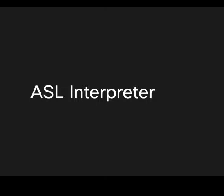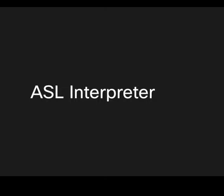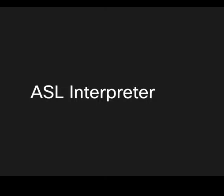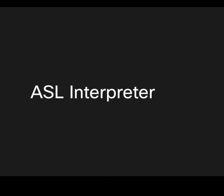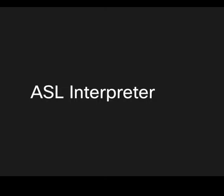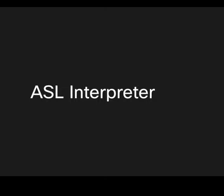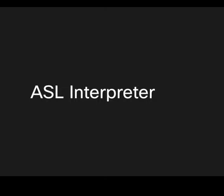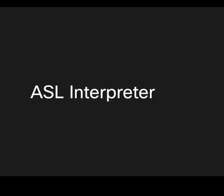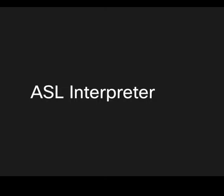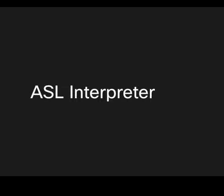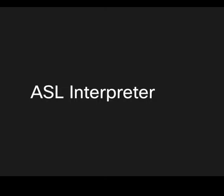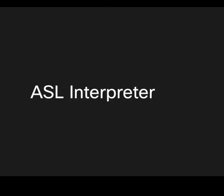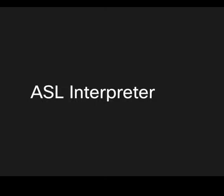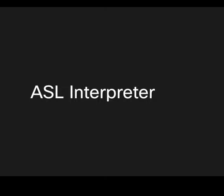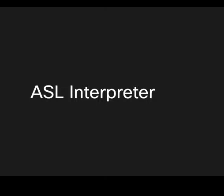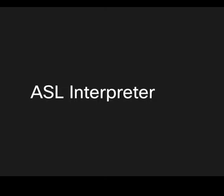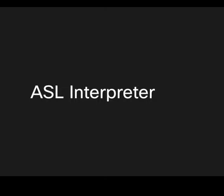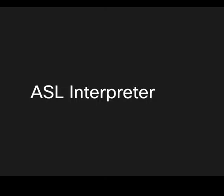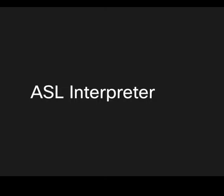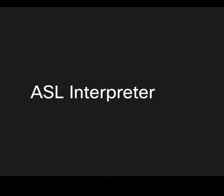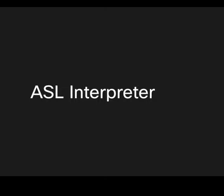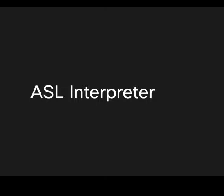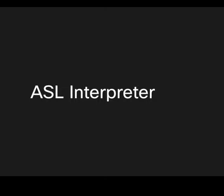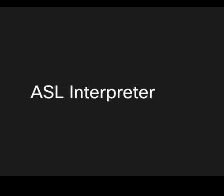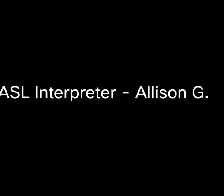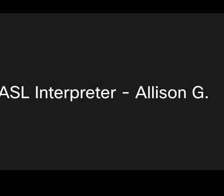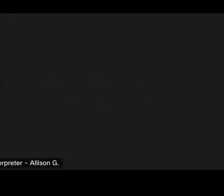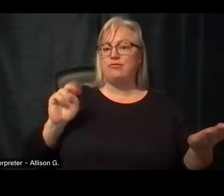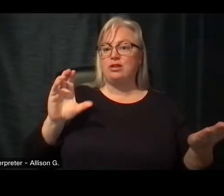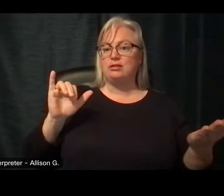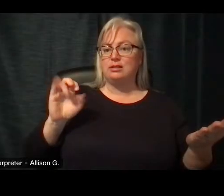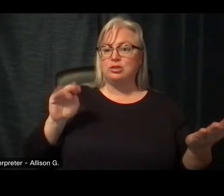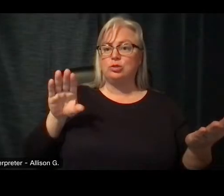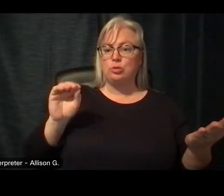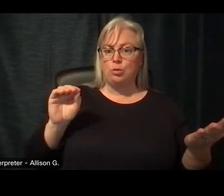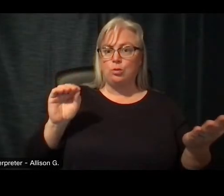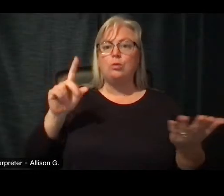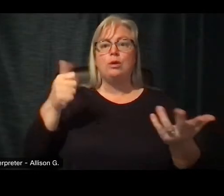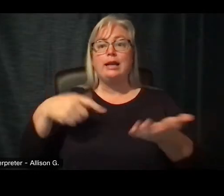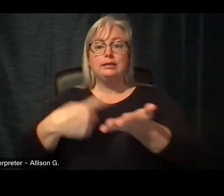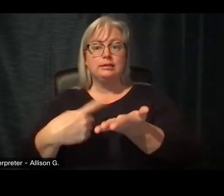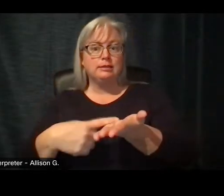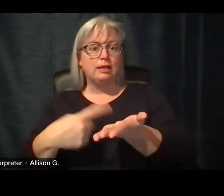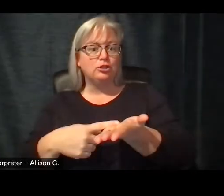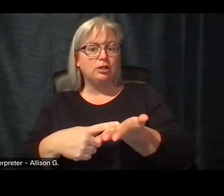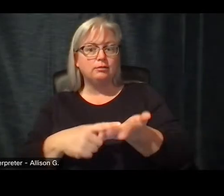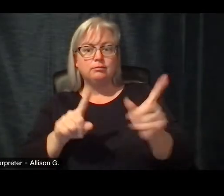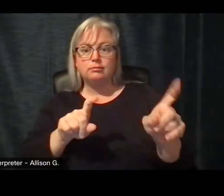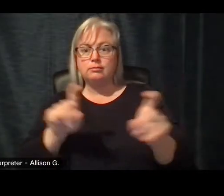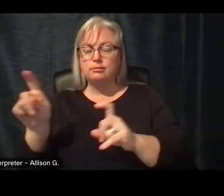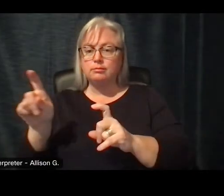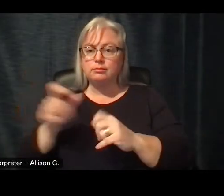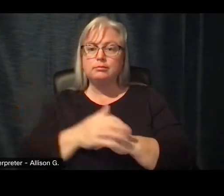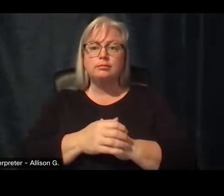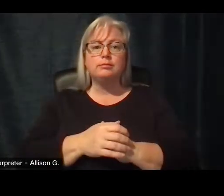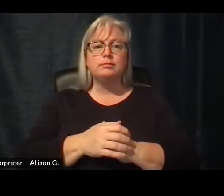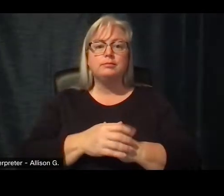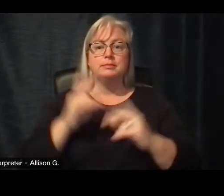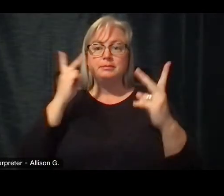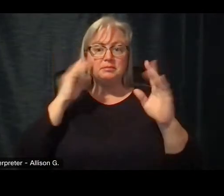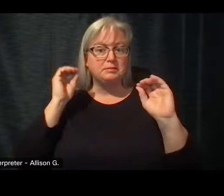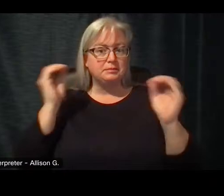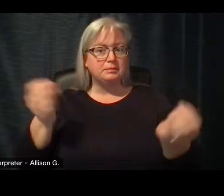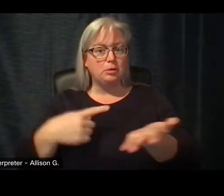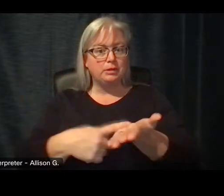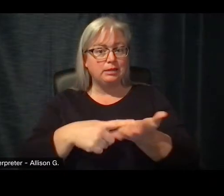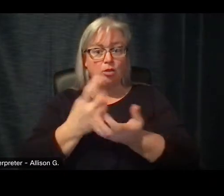Okay, seconded by Senator Francisco. And any discussion? Not seeing any,